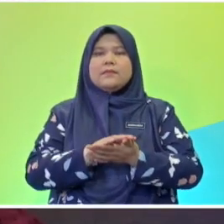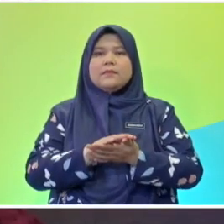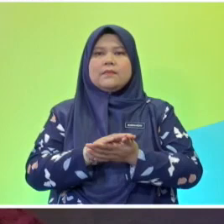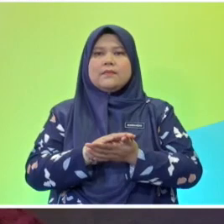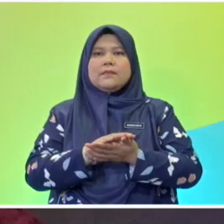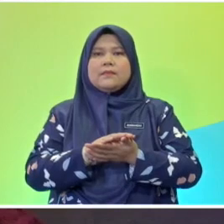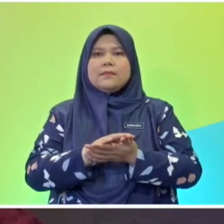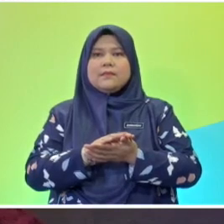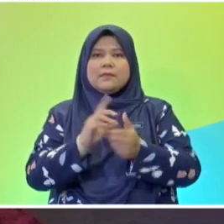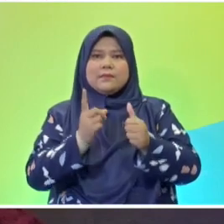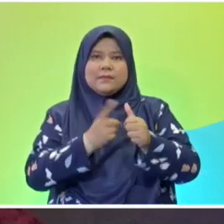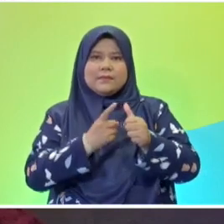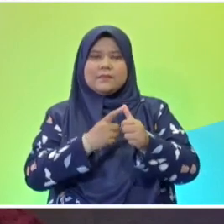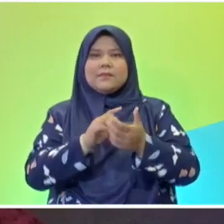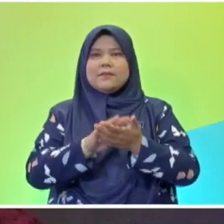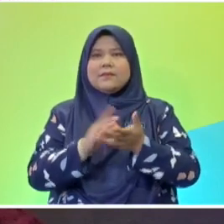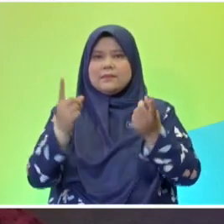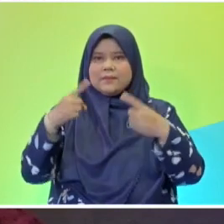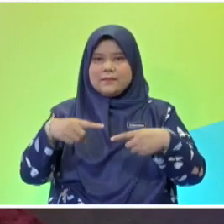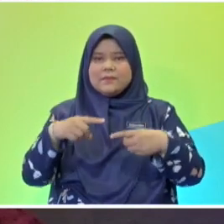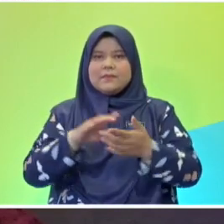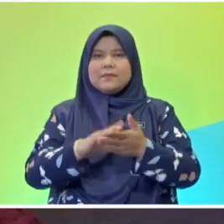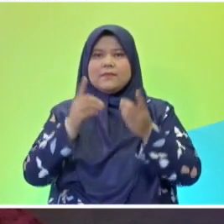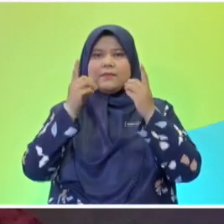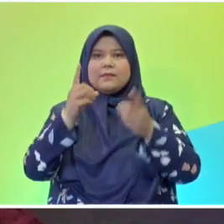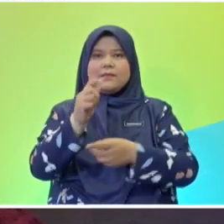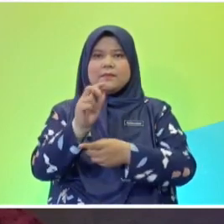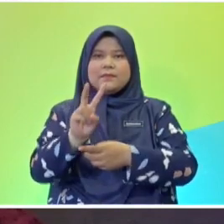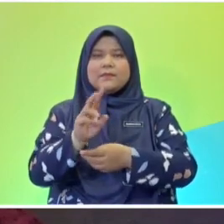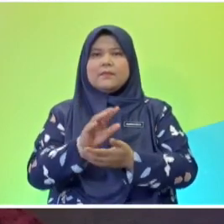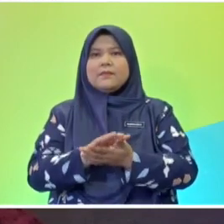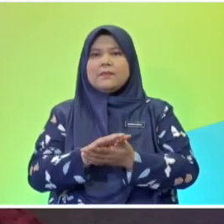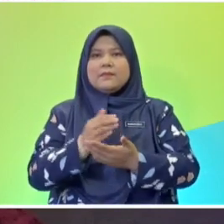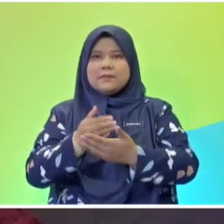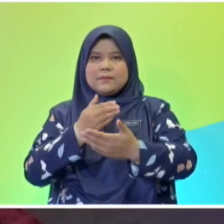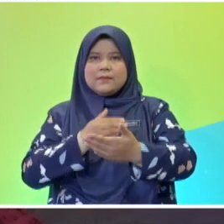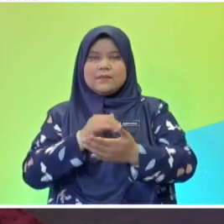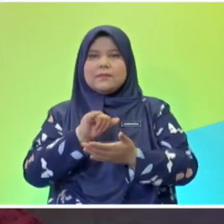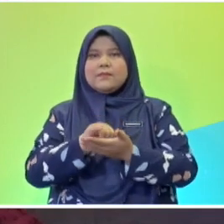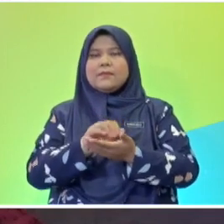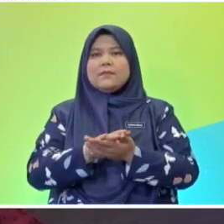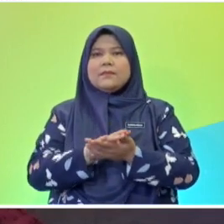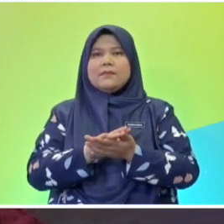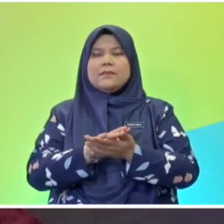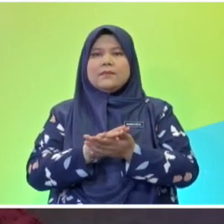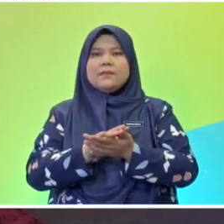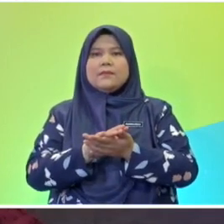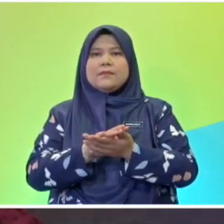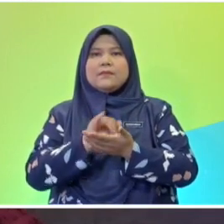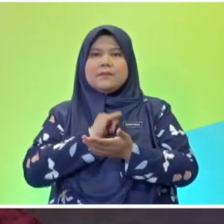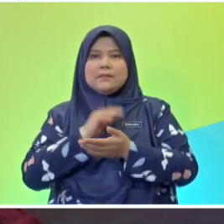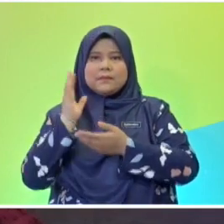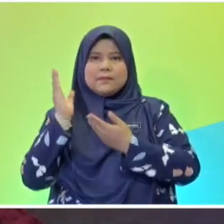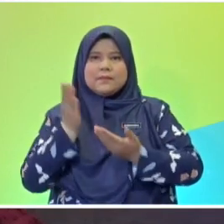your first time right here? Yeah. Okay, welcome to the EduwebTV studio. Now, before we proceed with today's discussion, I also want to